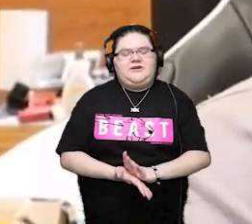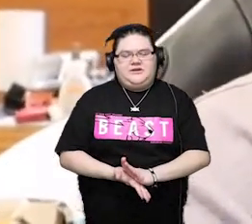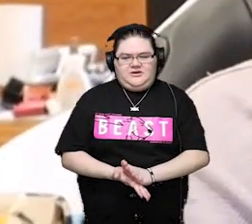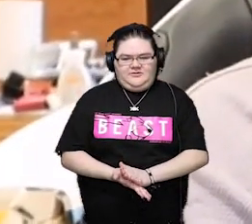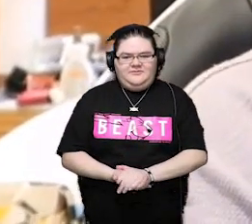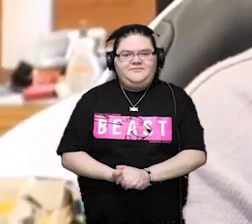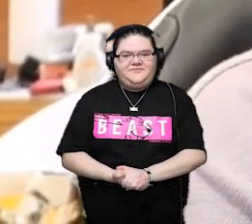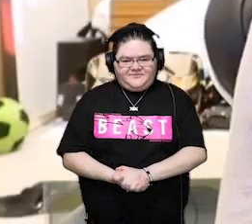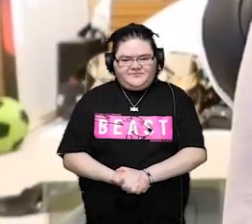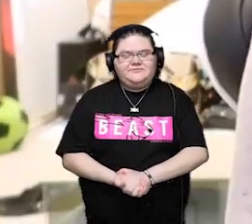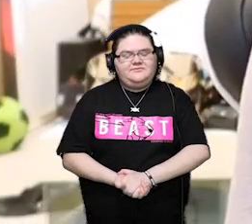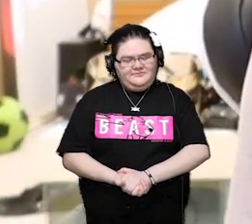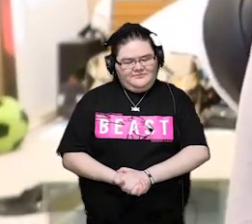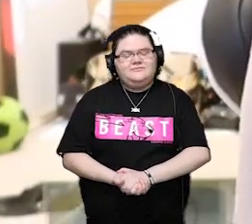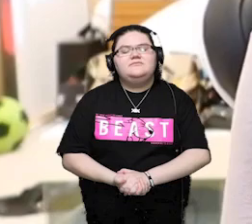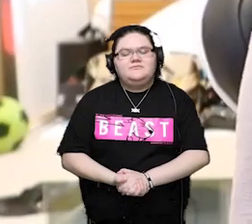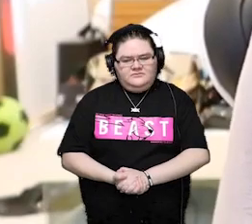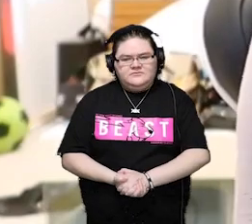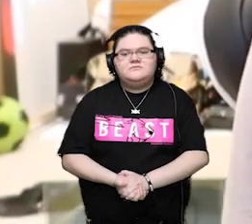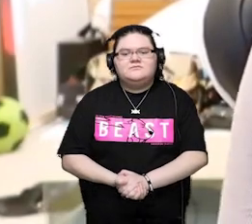knew it was happening, so. You killed it, bro.